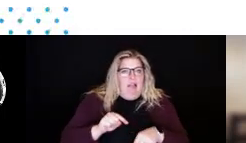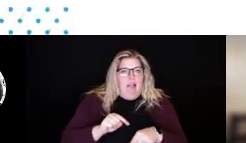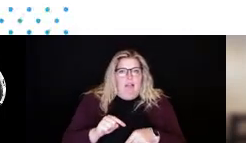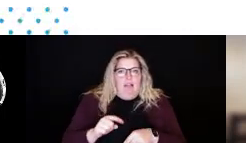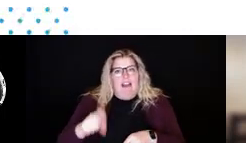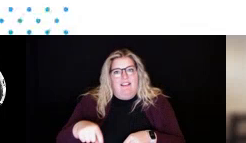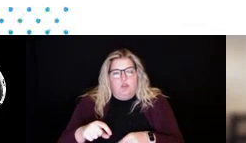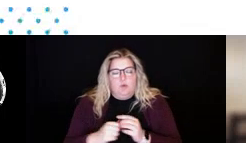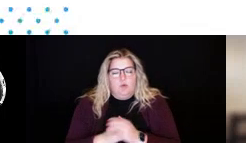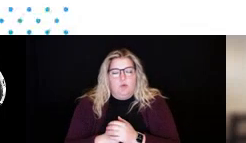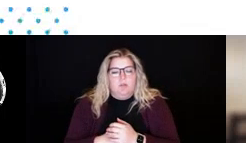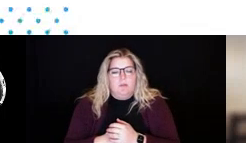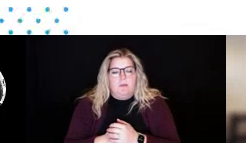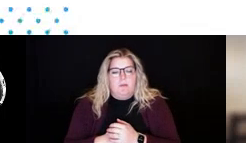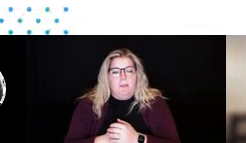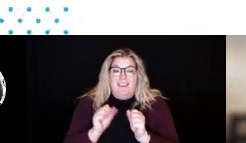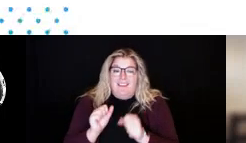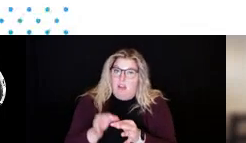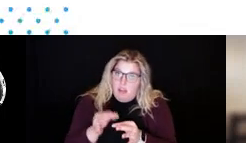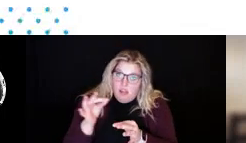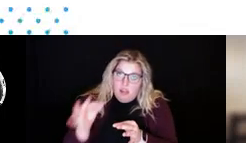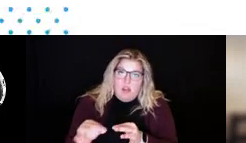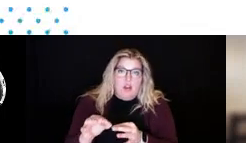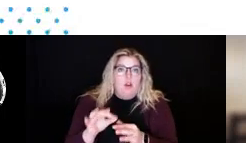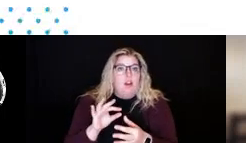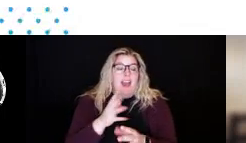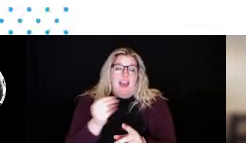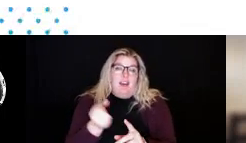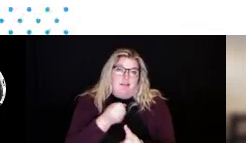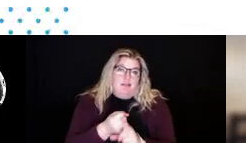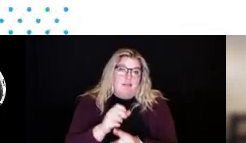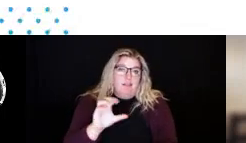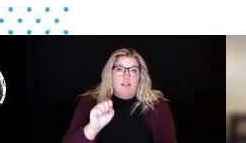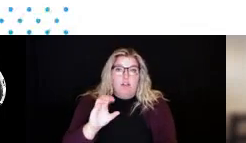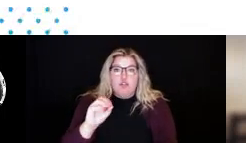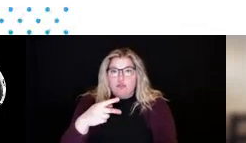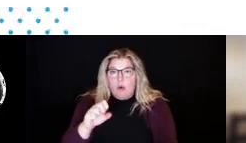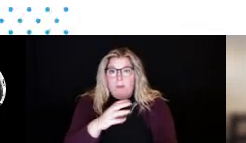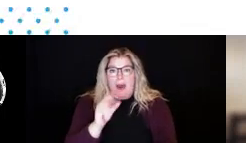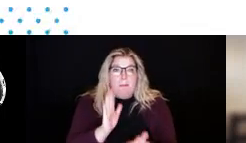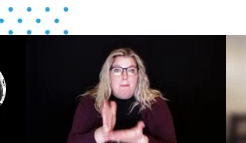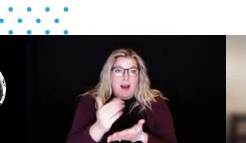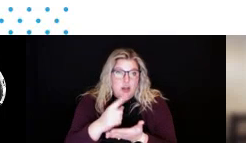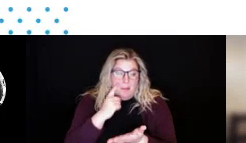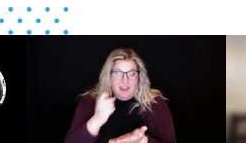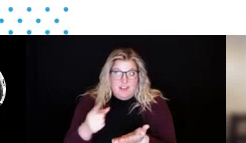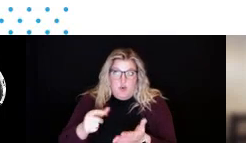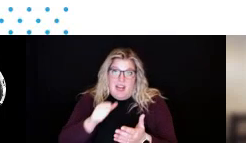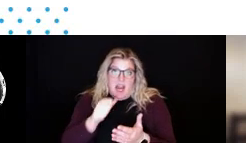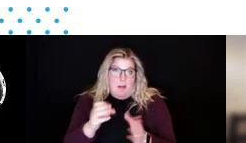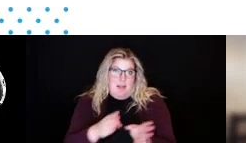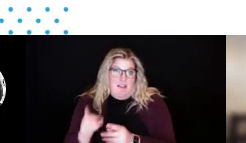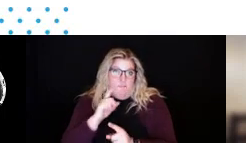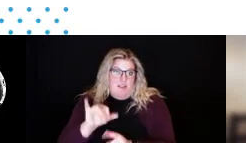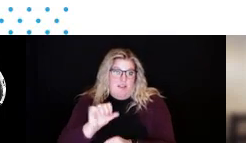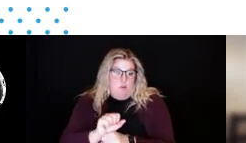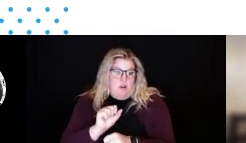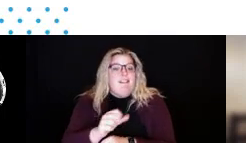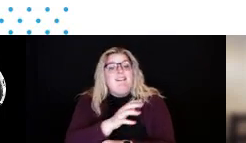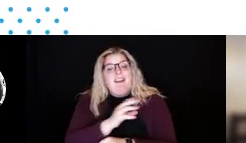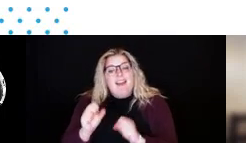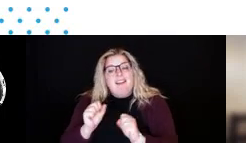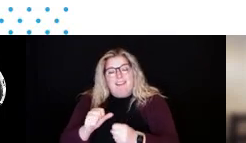project timeline. That can have scope and budget implications because that is unplanned work. And finally, that can create